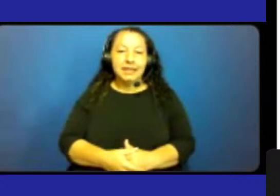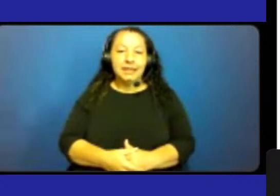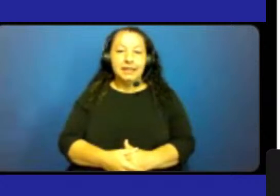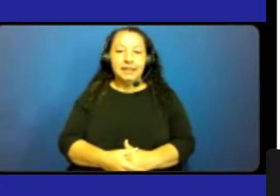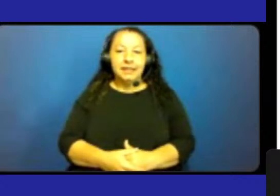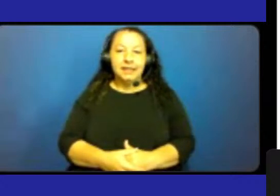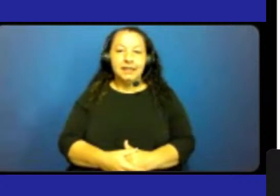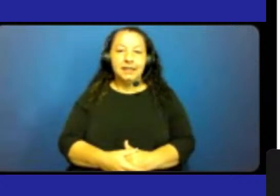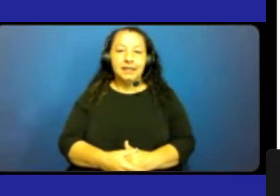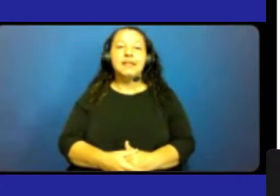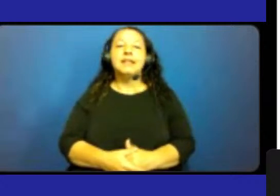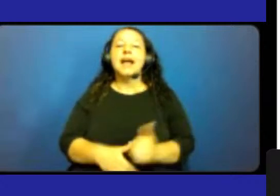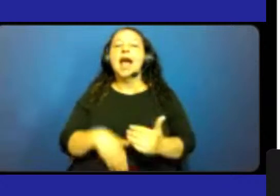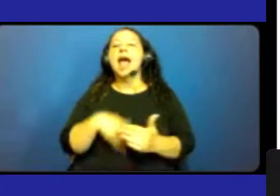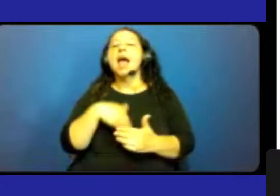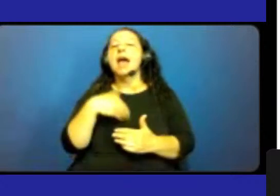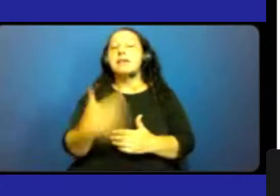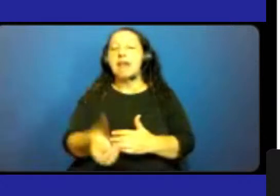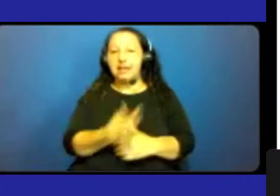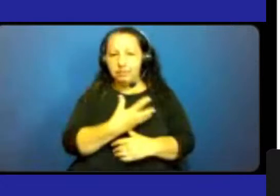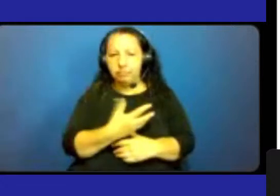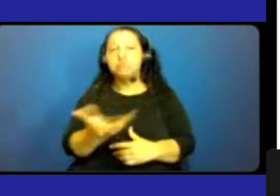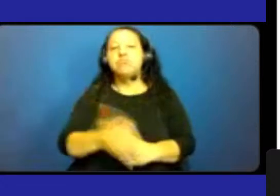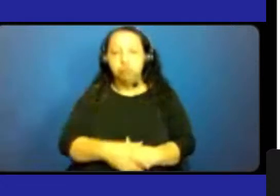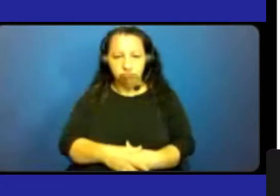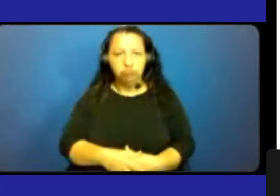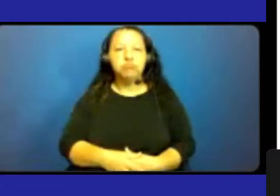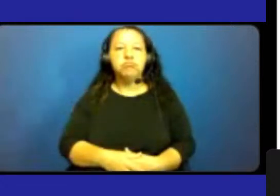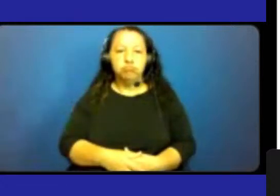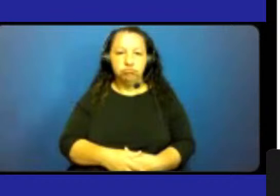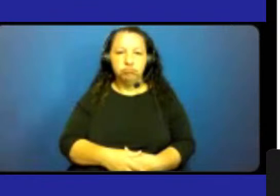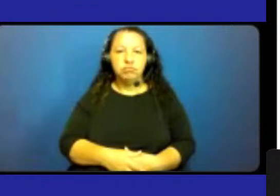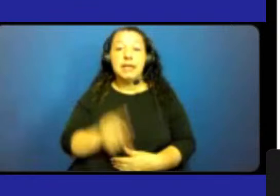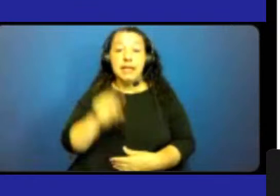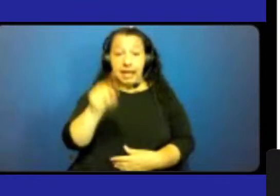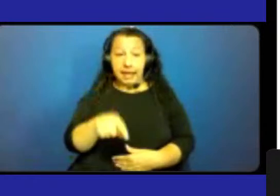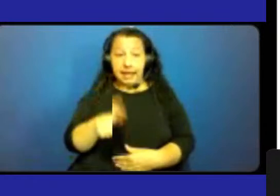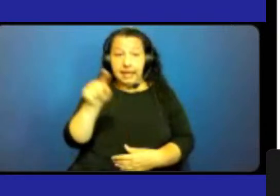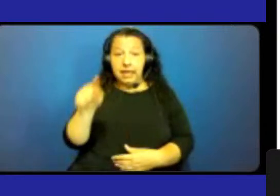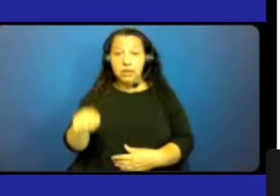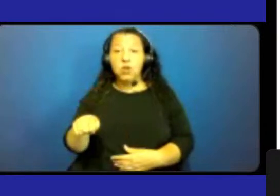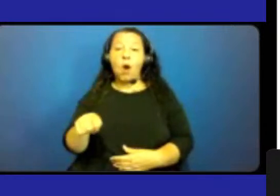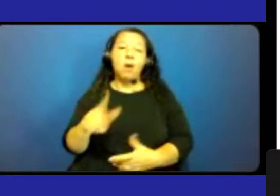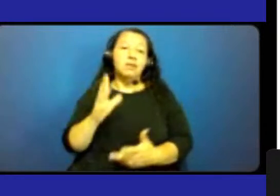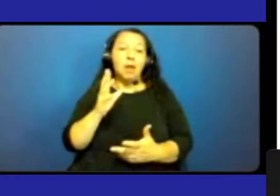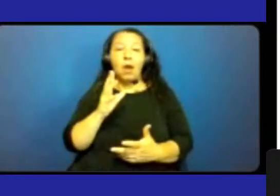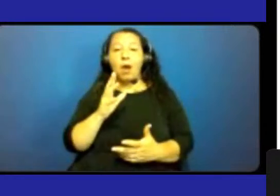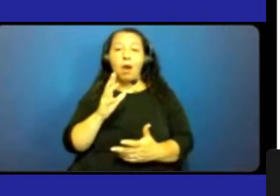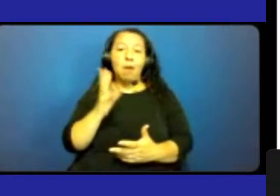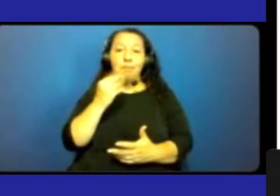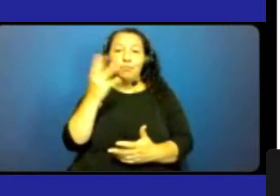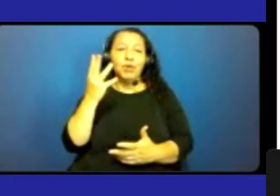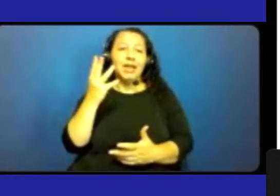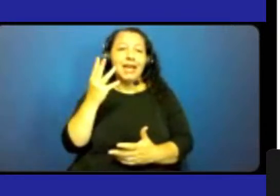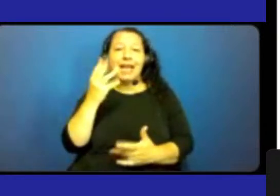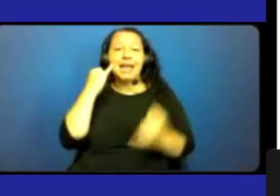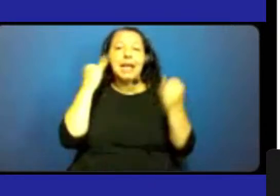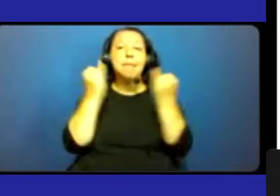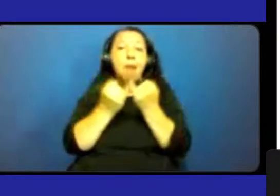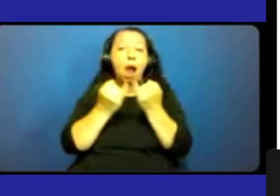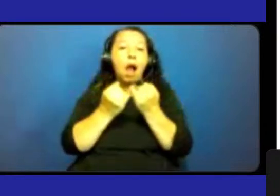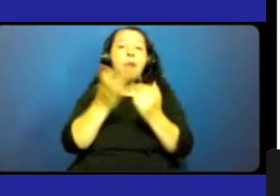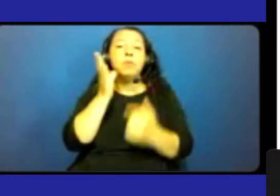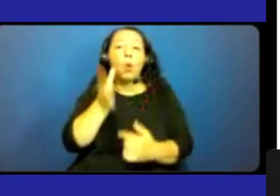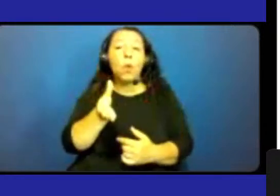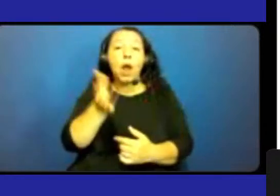And then next. And then these are kind of some pretty mock-ups of what it'll look like after we do that